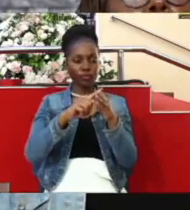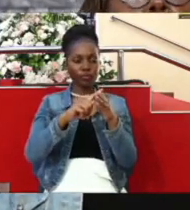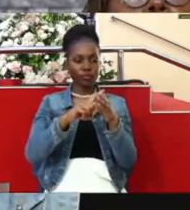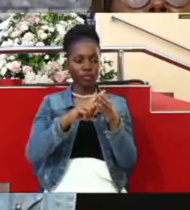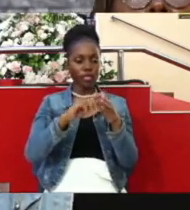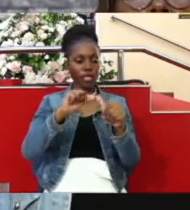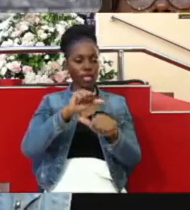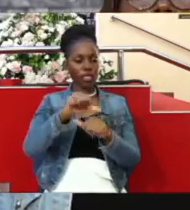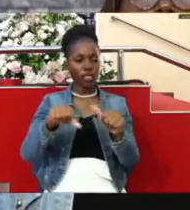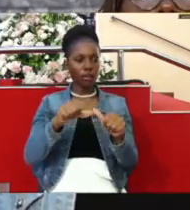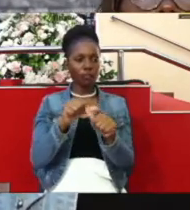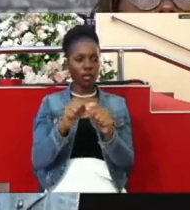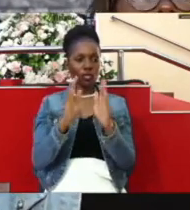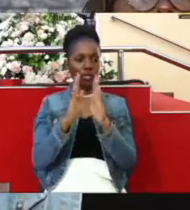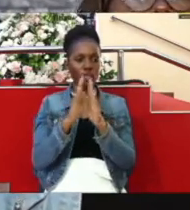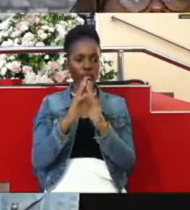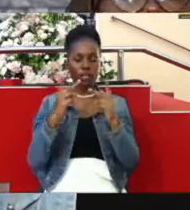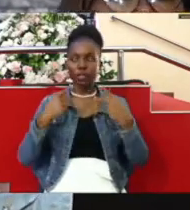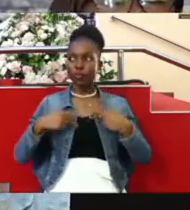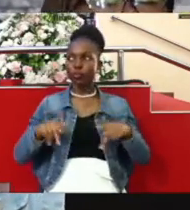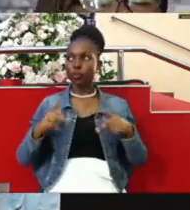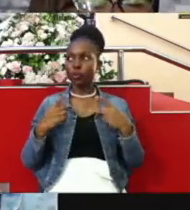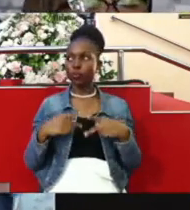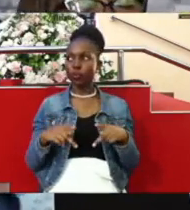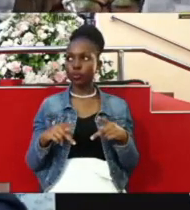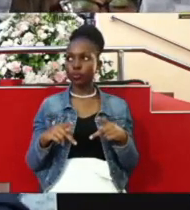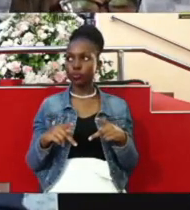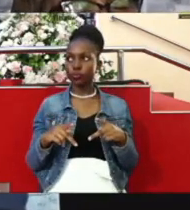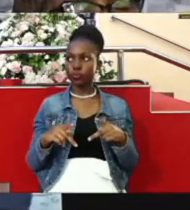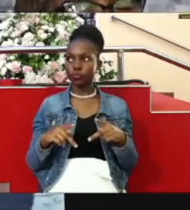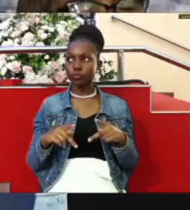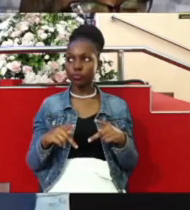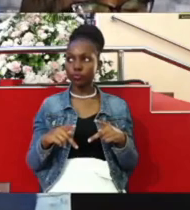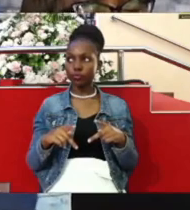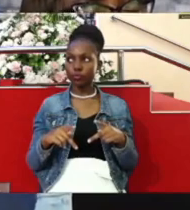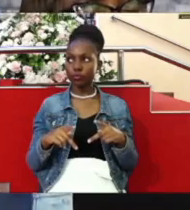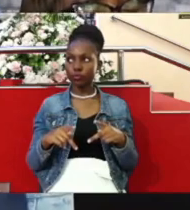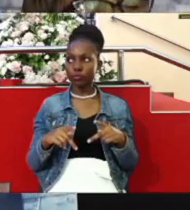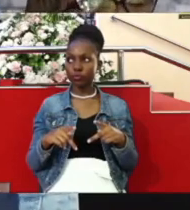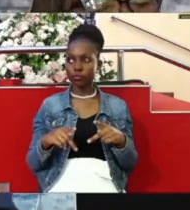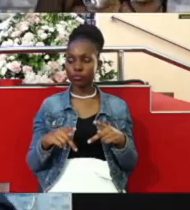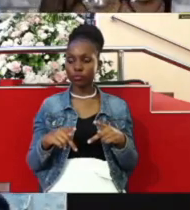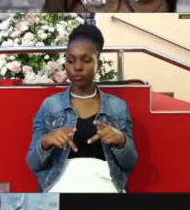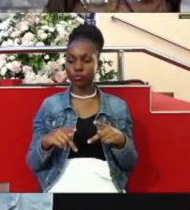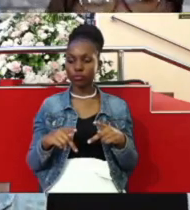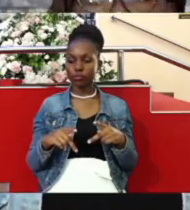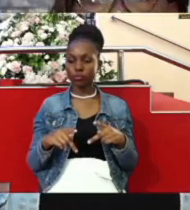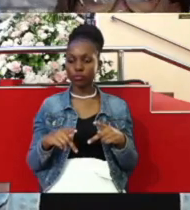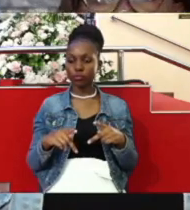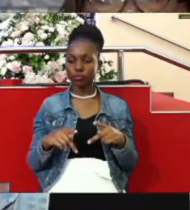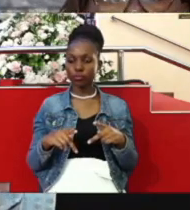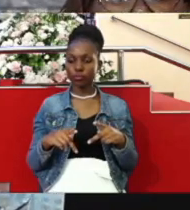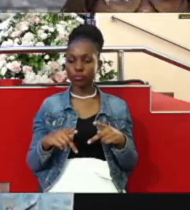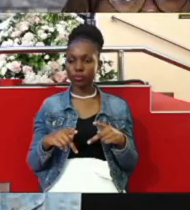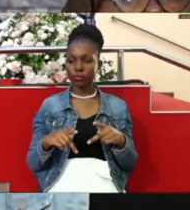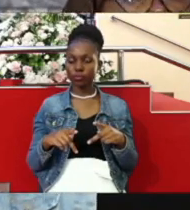I'd like to pray for these people who are at the Samaritan, at the Samaritan well, or the well of Jacob.